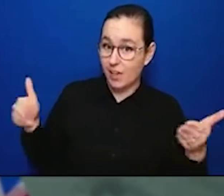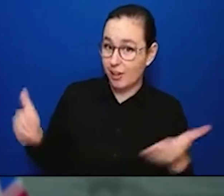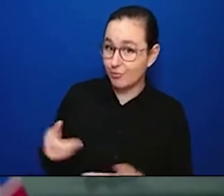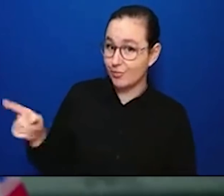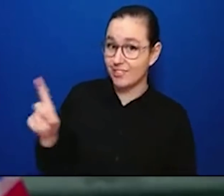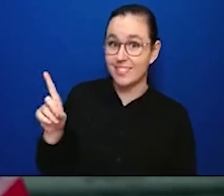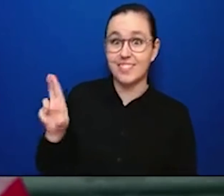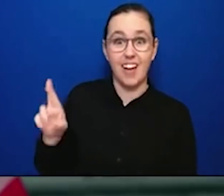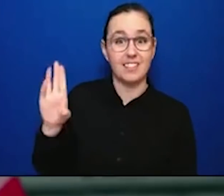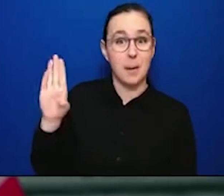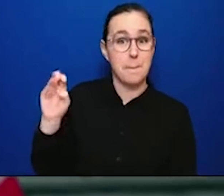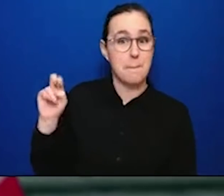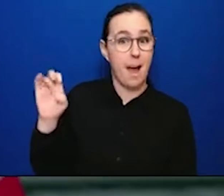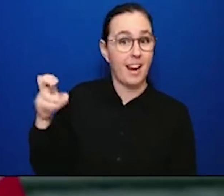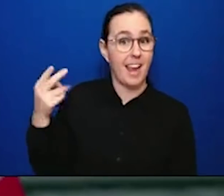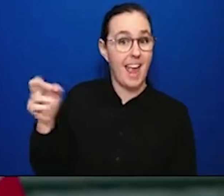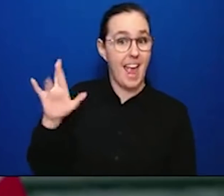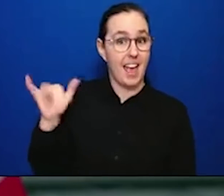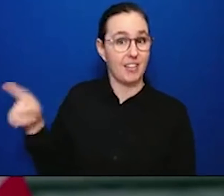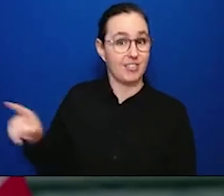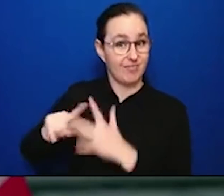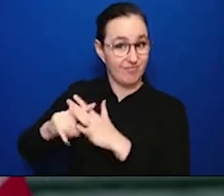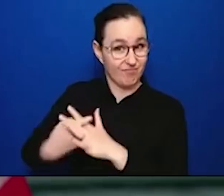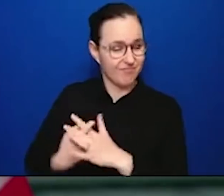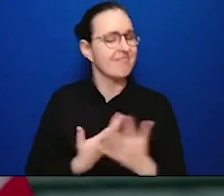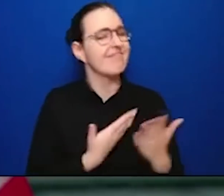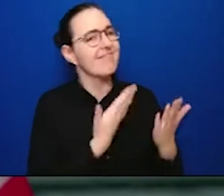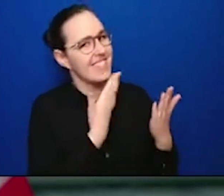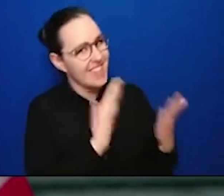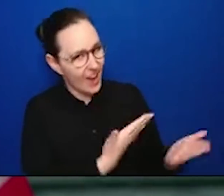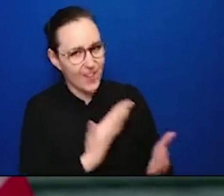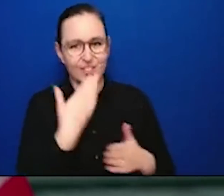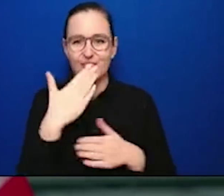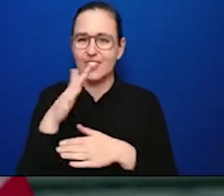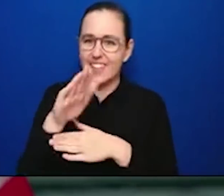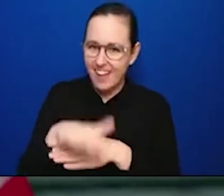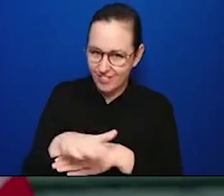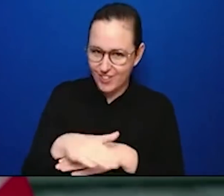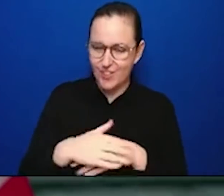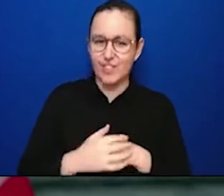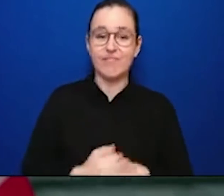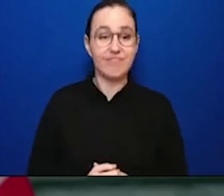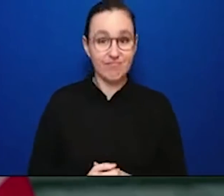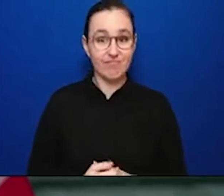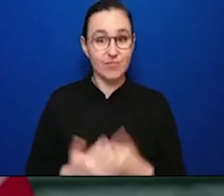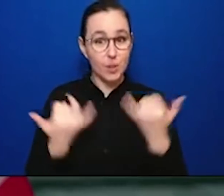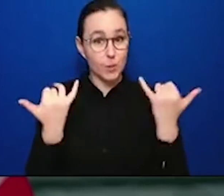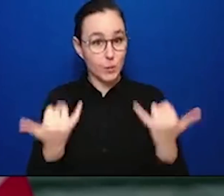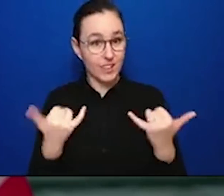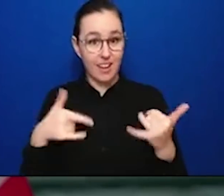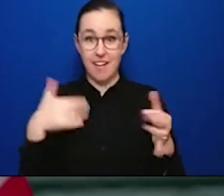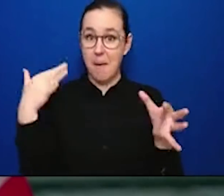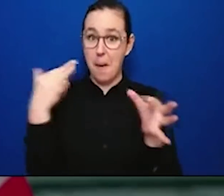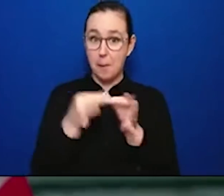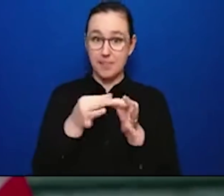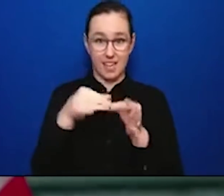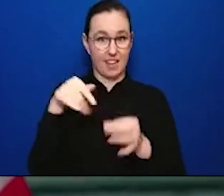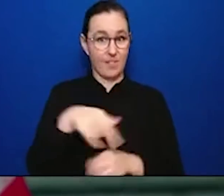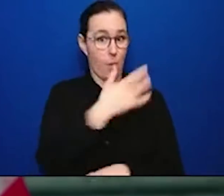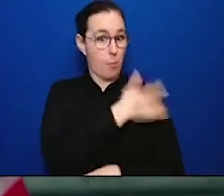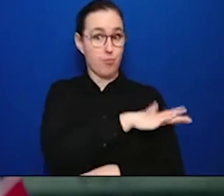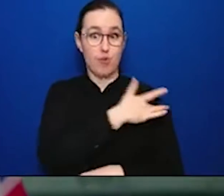Thank you very much and good afternoon. Today is our latest update on our province's